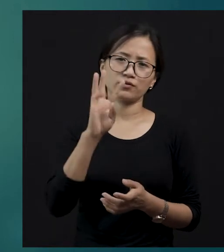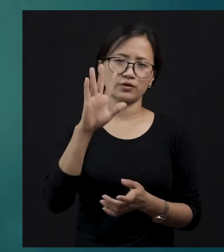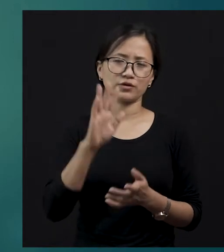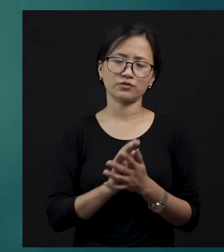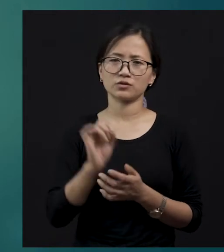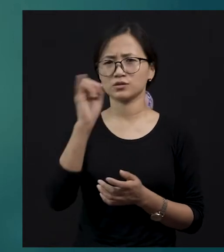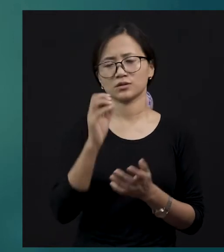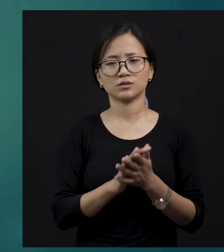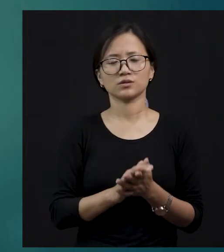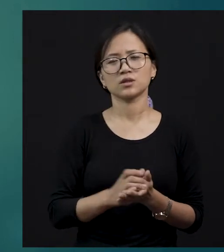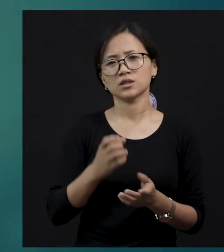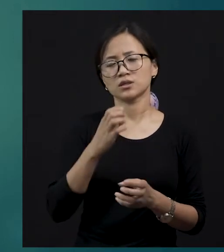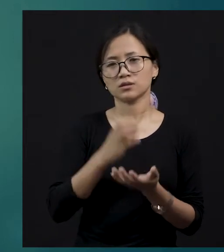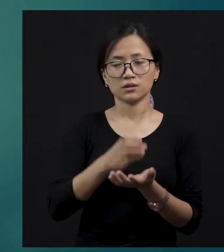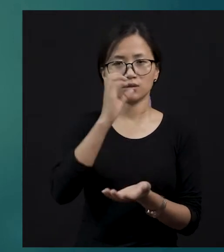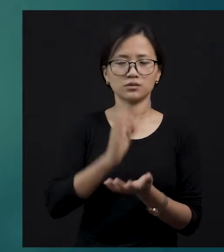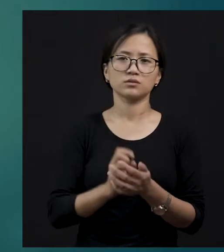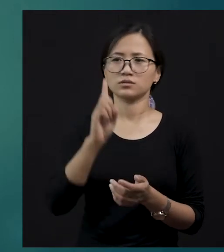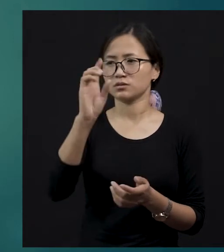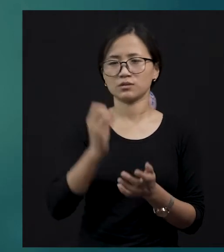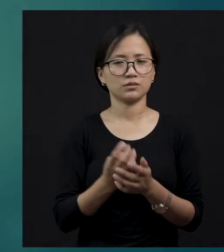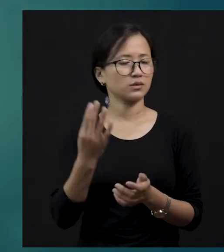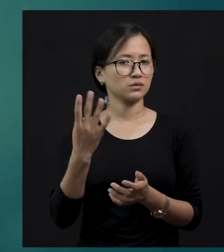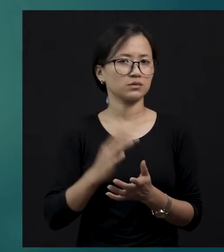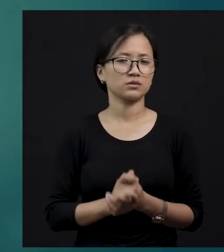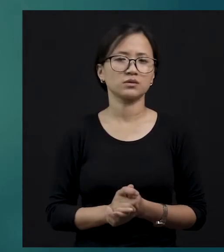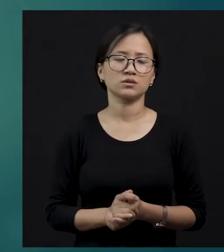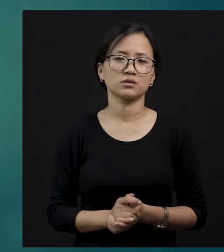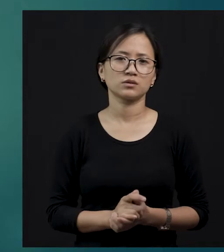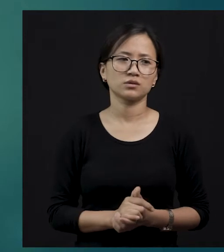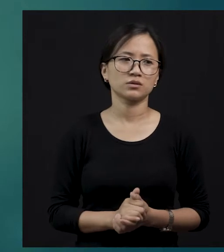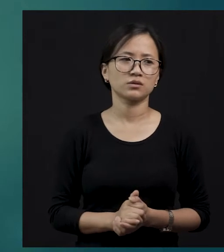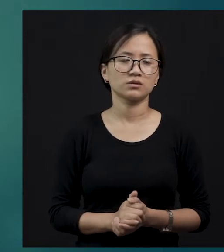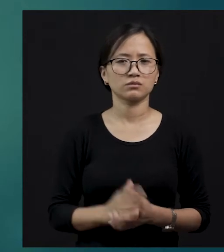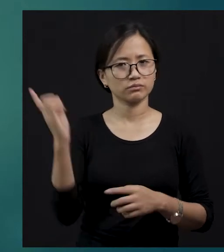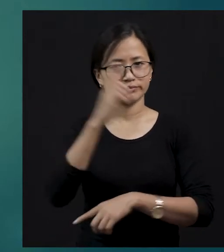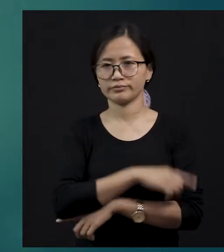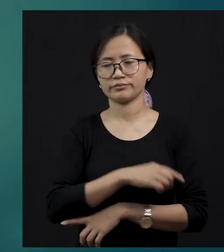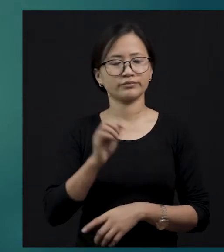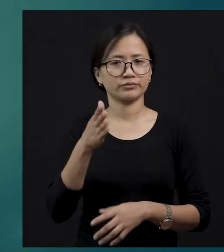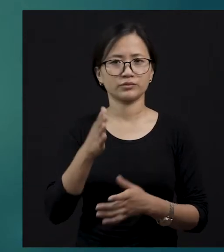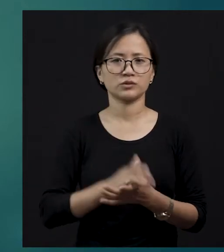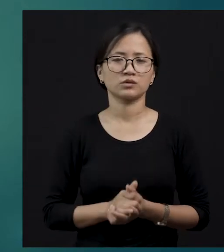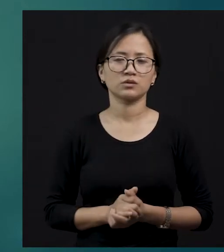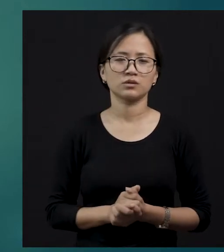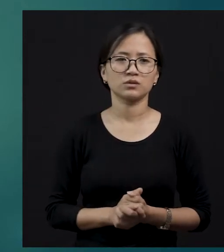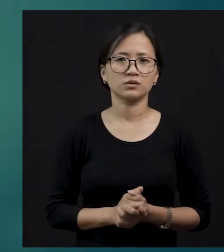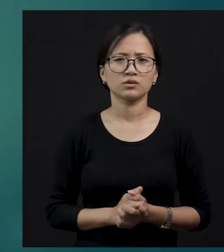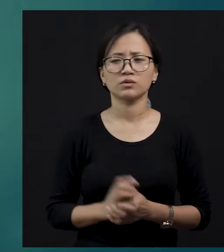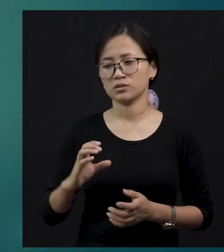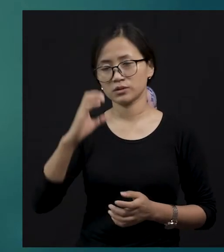in 10 minutes. Let's keep in mind that we are talking about 10 minutes and not in a day. But a camel, when a camel